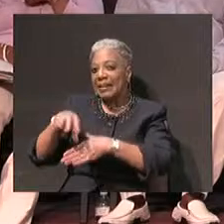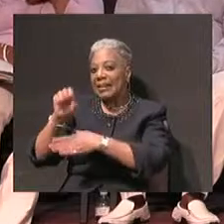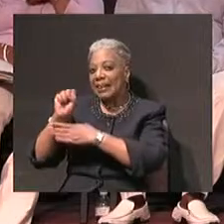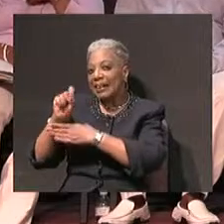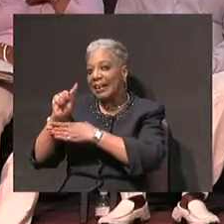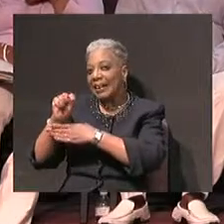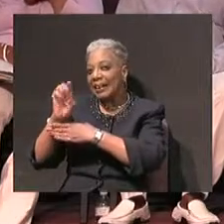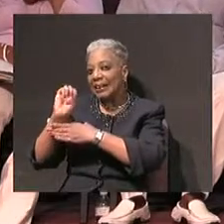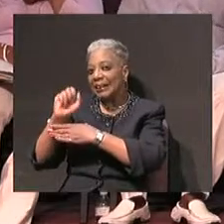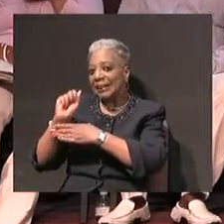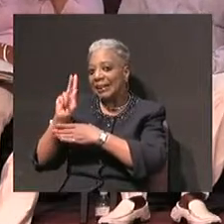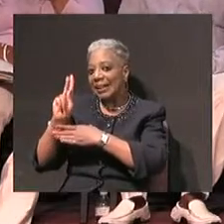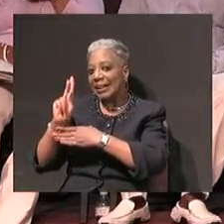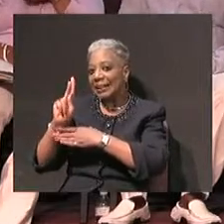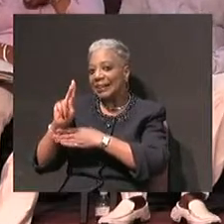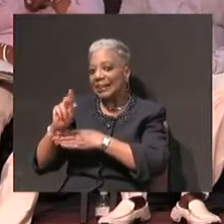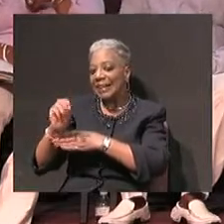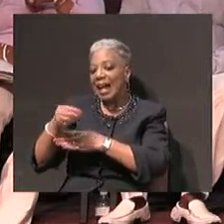Right?